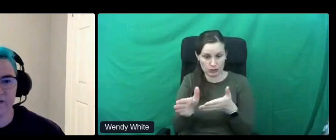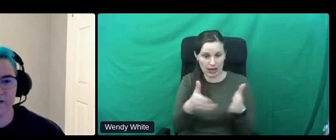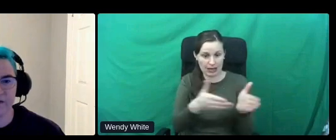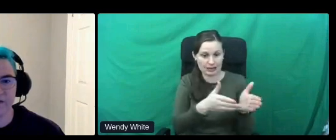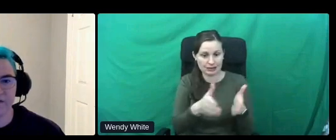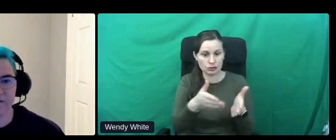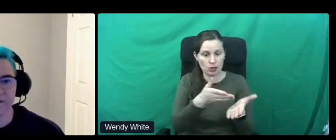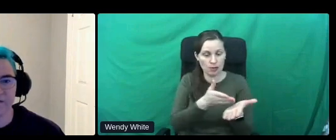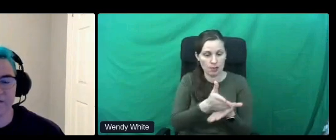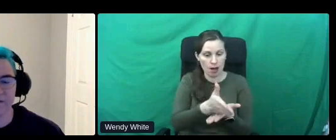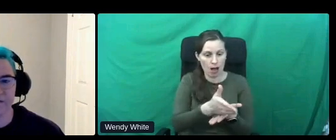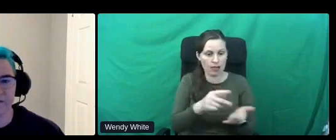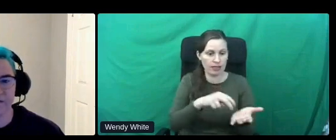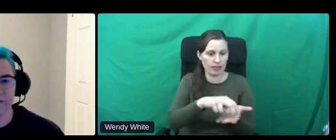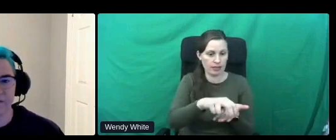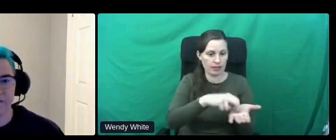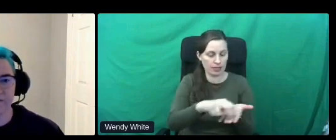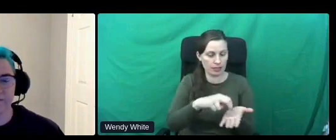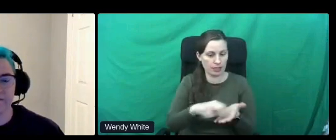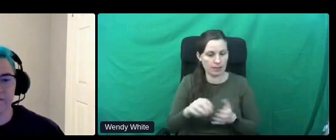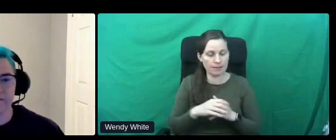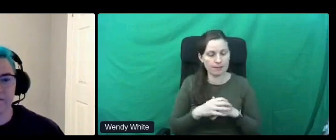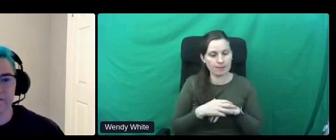as they go along.